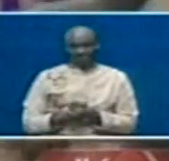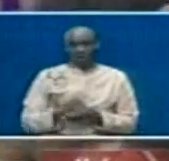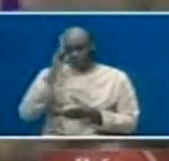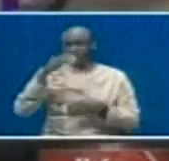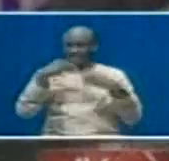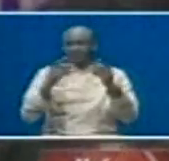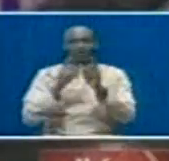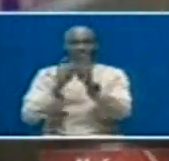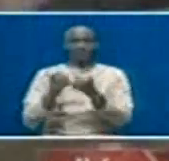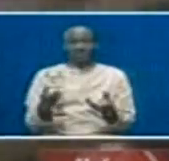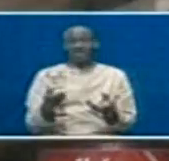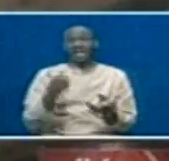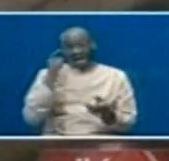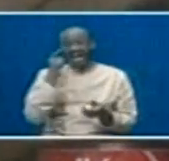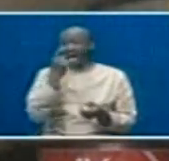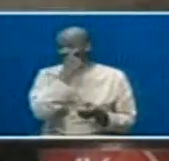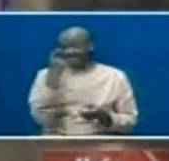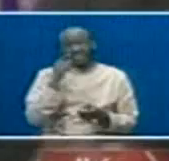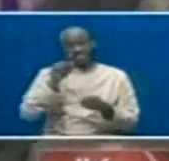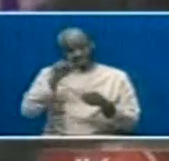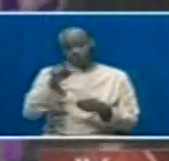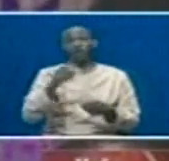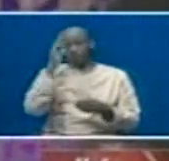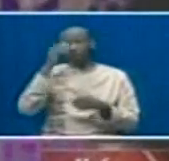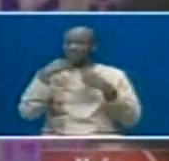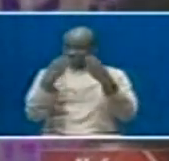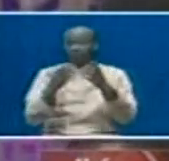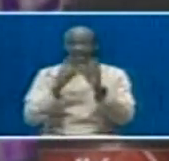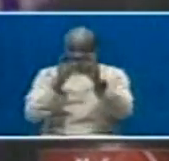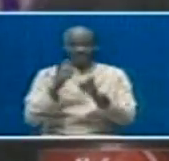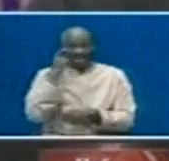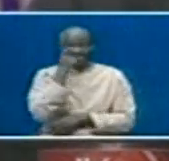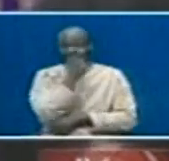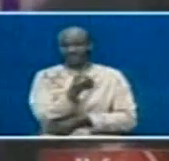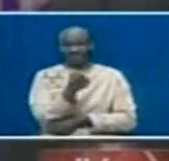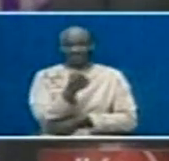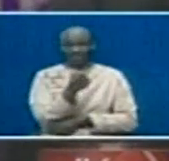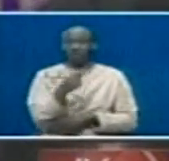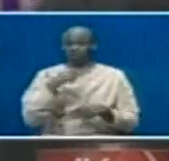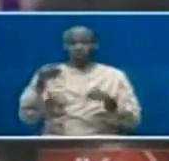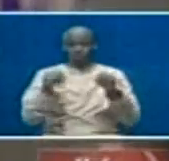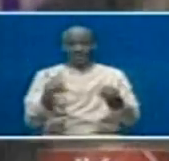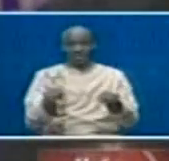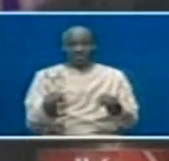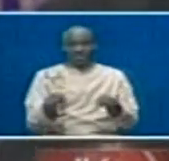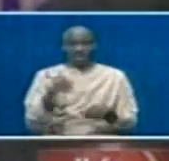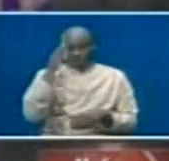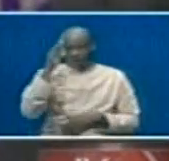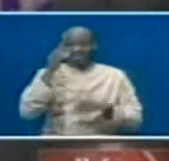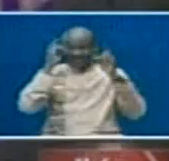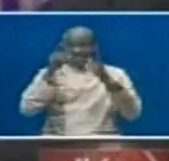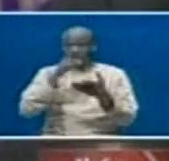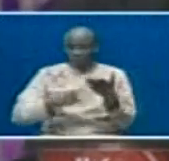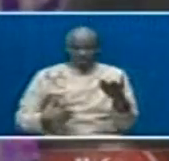gave you a gift because having eyesight is God giving you a gift. Now today, God has